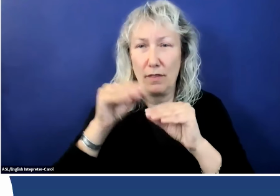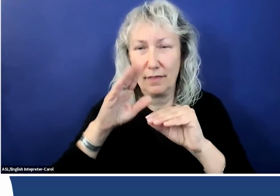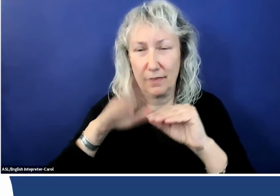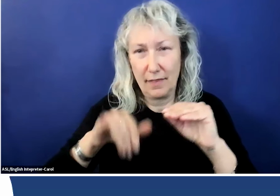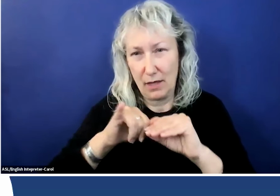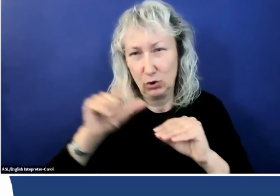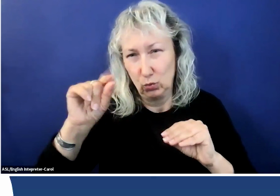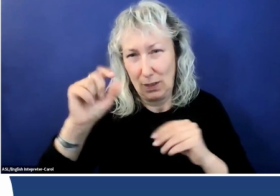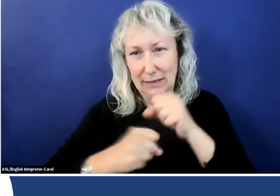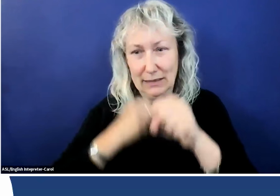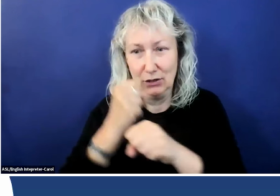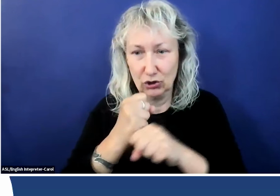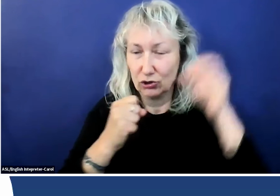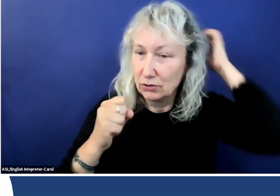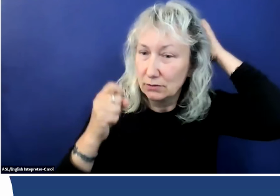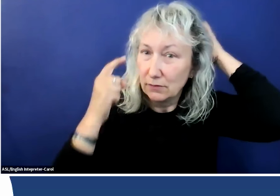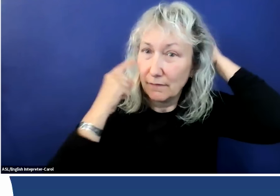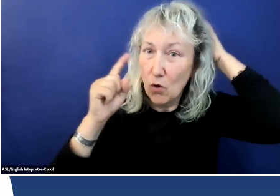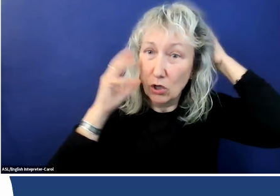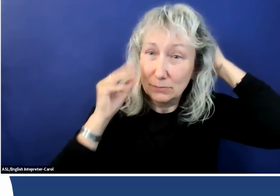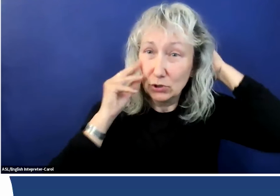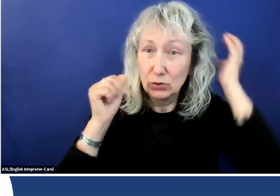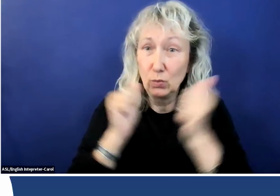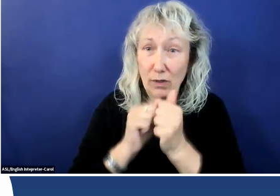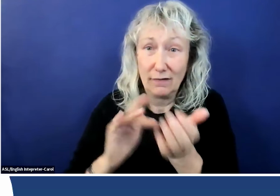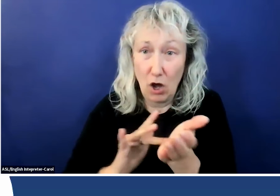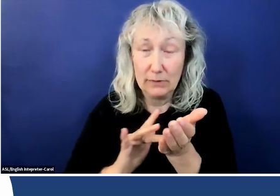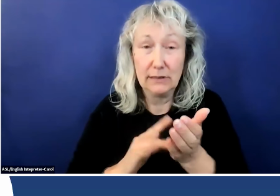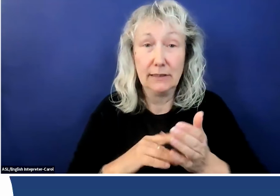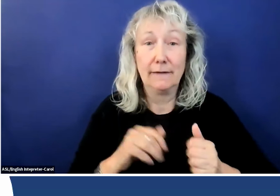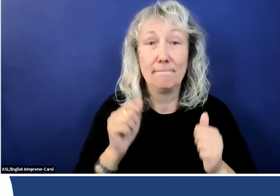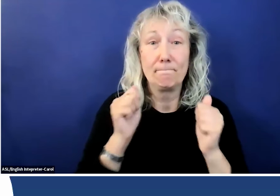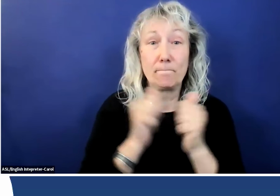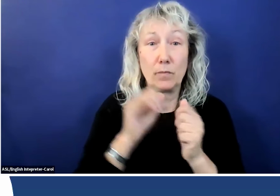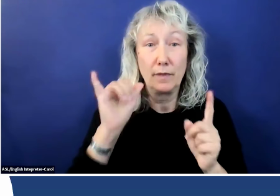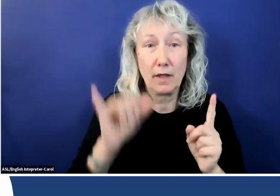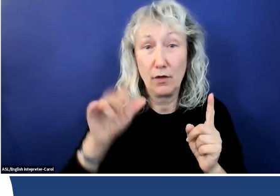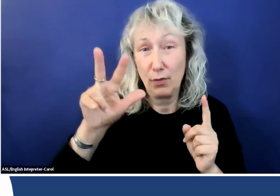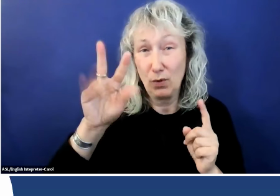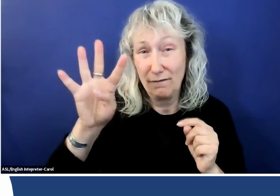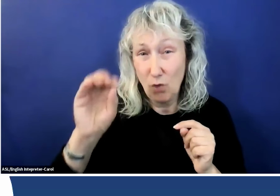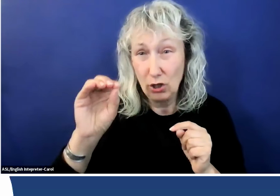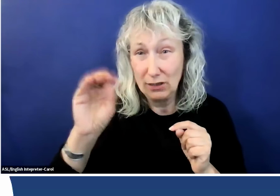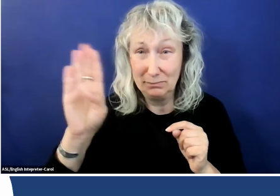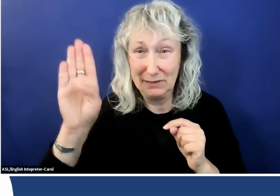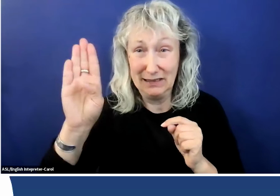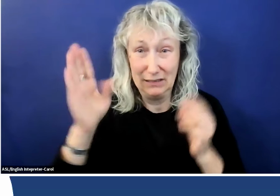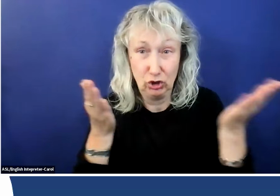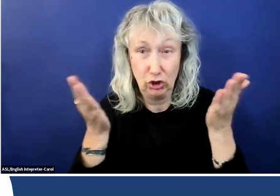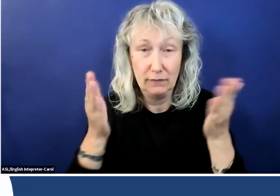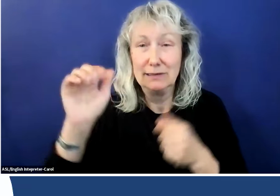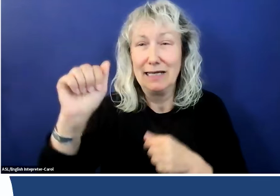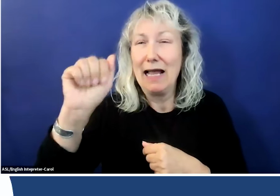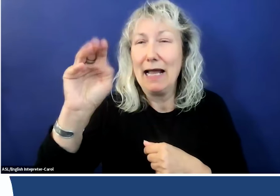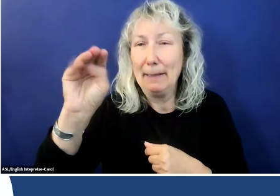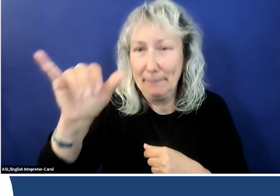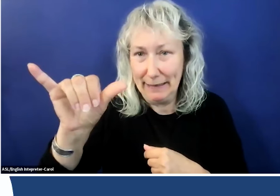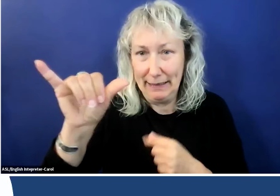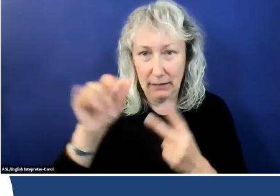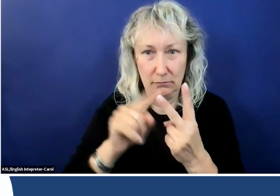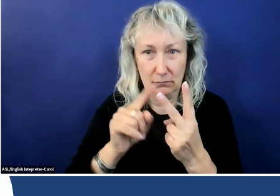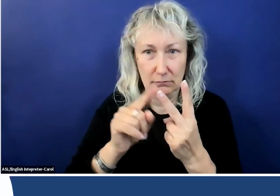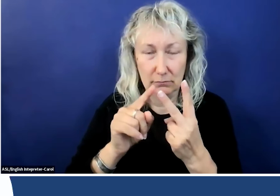experience. Transitioning into 340B services, Amy advocates for expanded healthcare